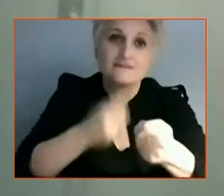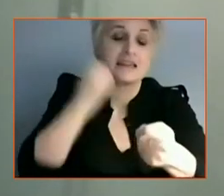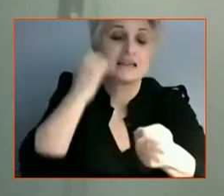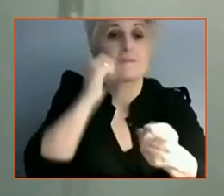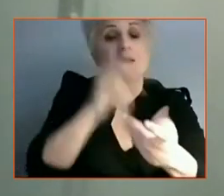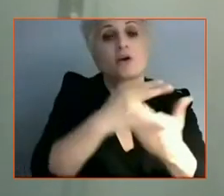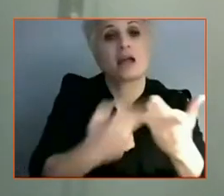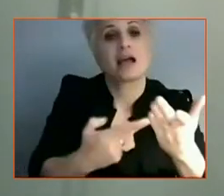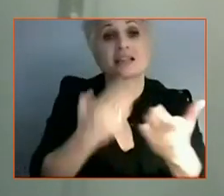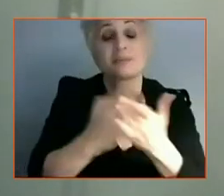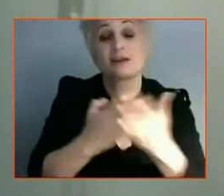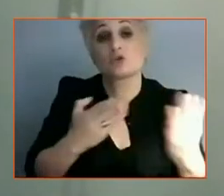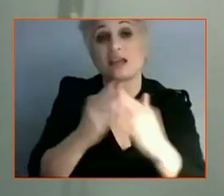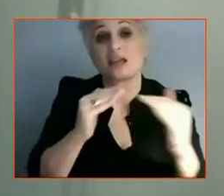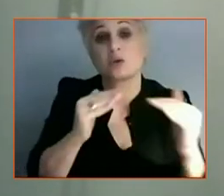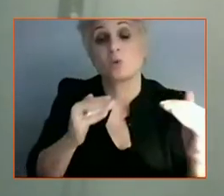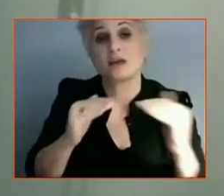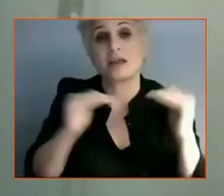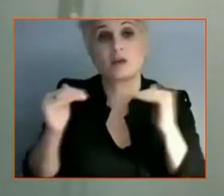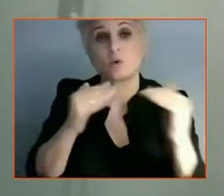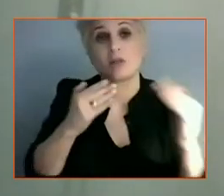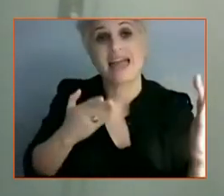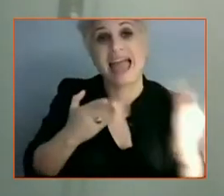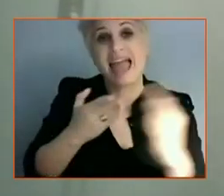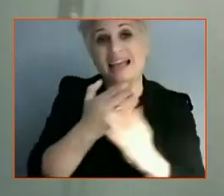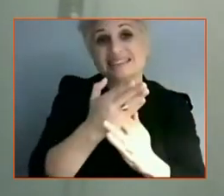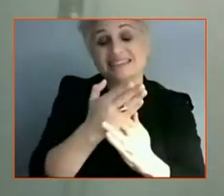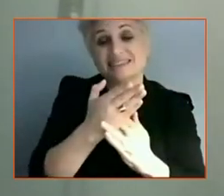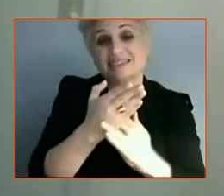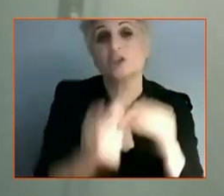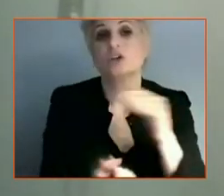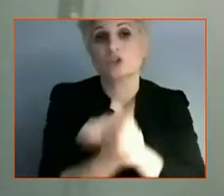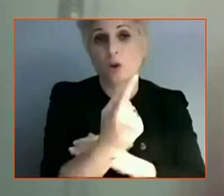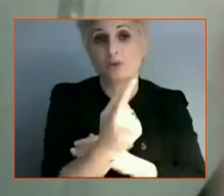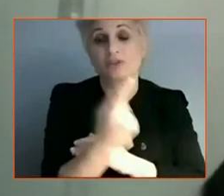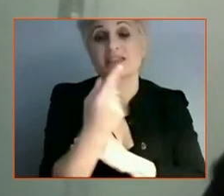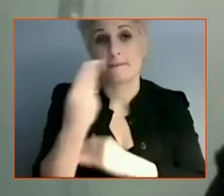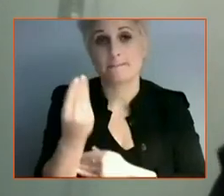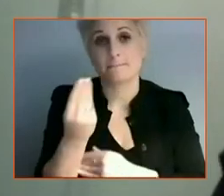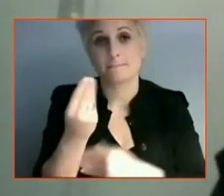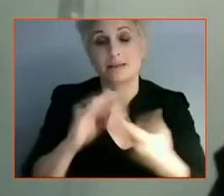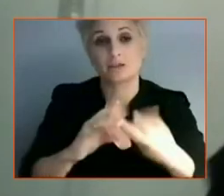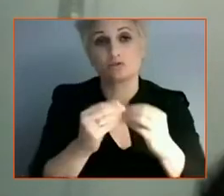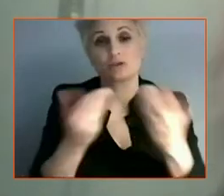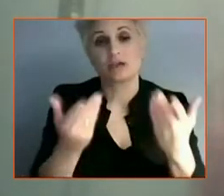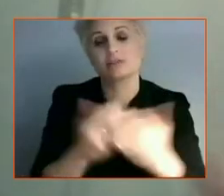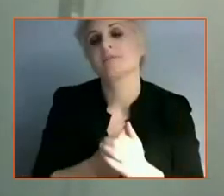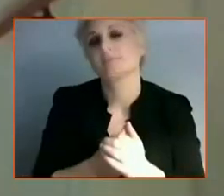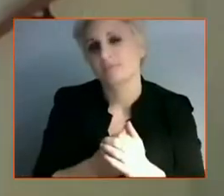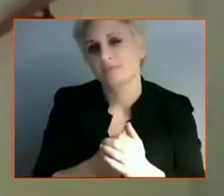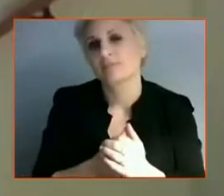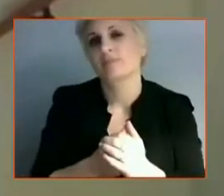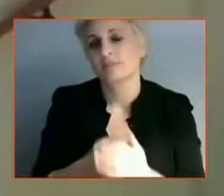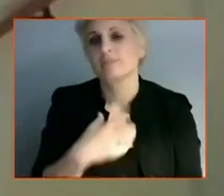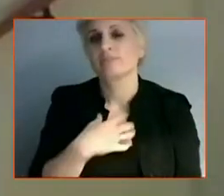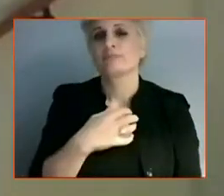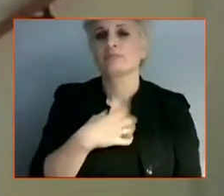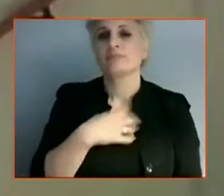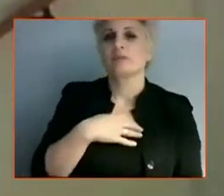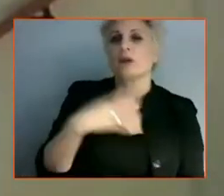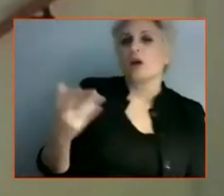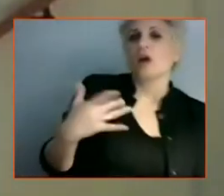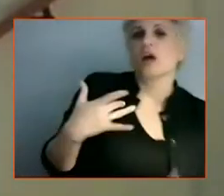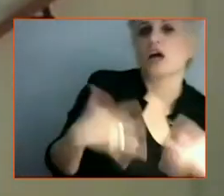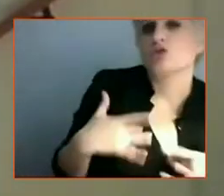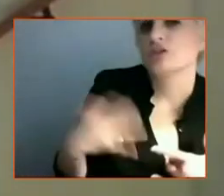have equal access to the opportunities that those funds create. It was an interesting suggestion made to me that, you